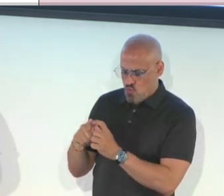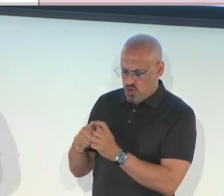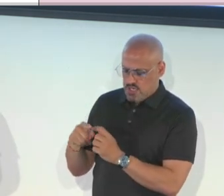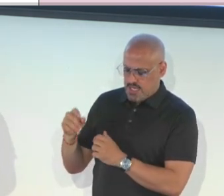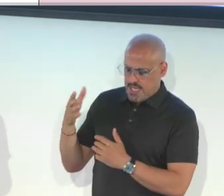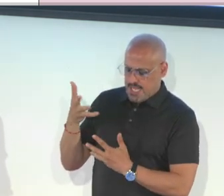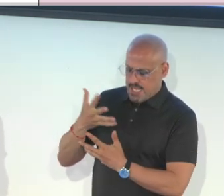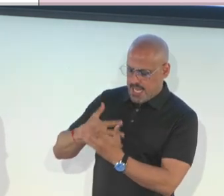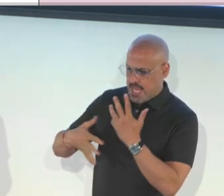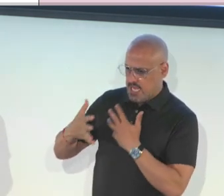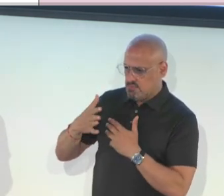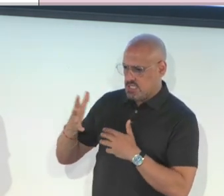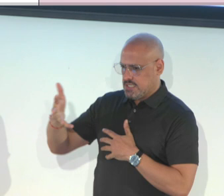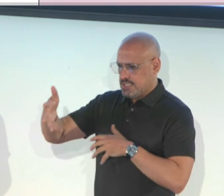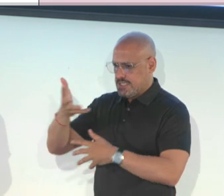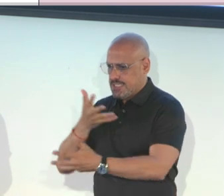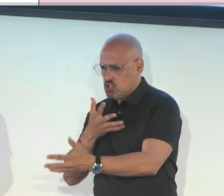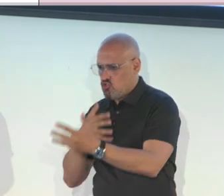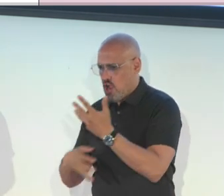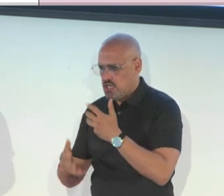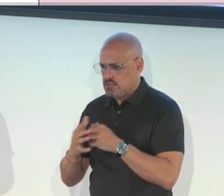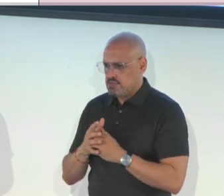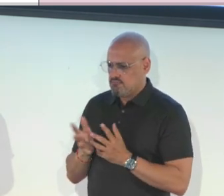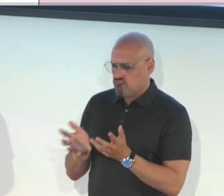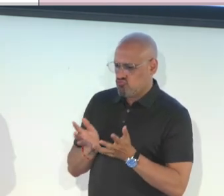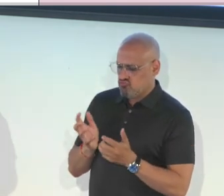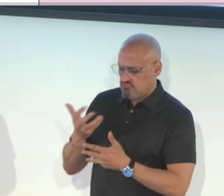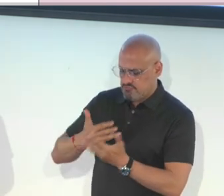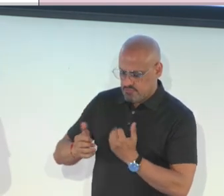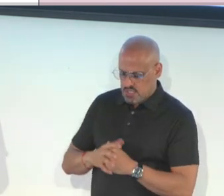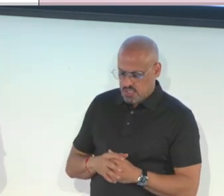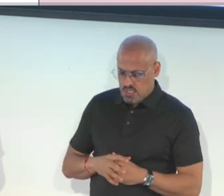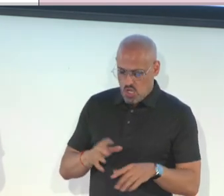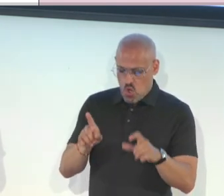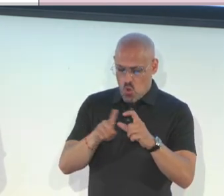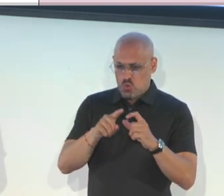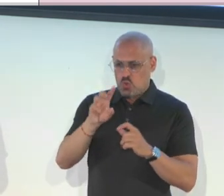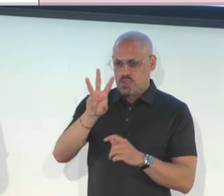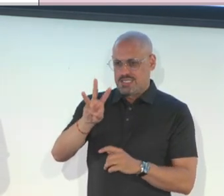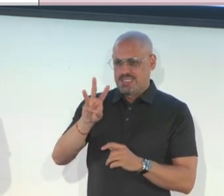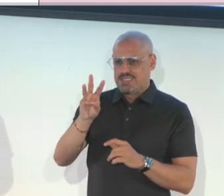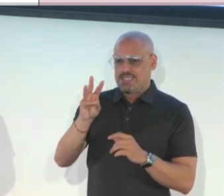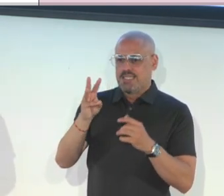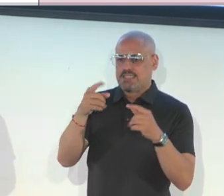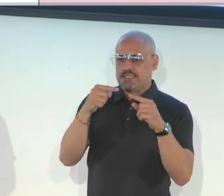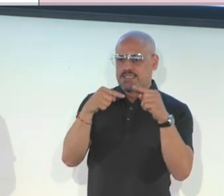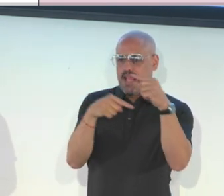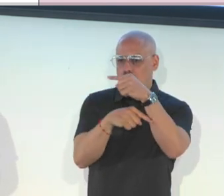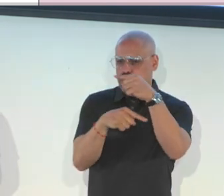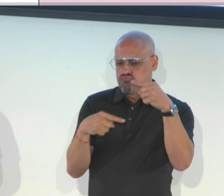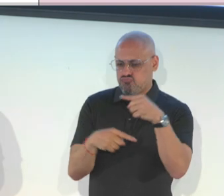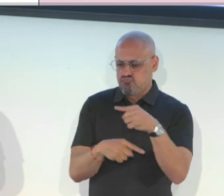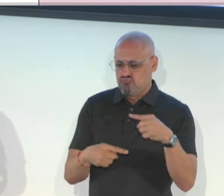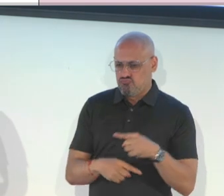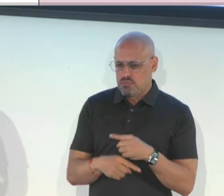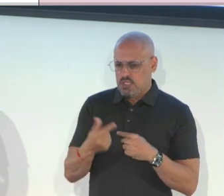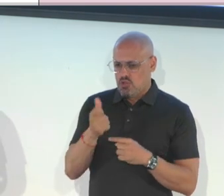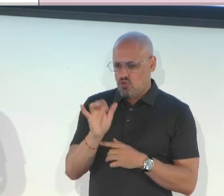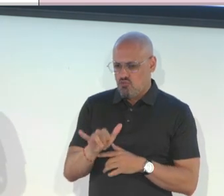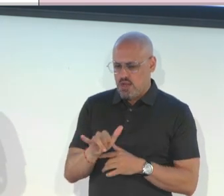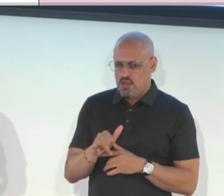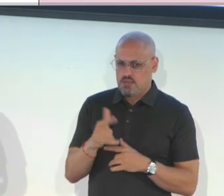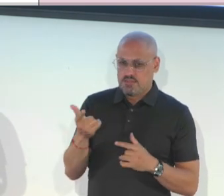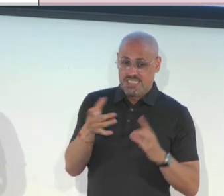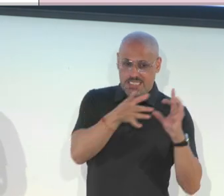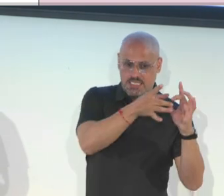contains the words engagement and interaction. There are also six gray arrows. Each arrow connects one box to the other